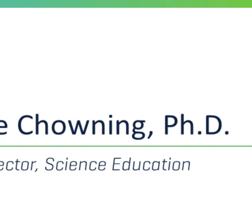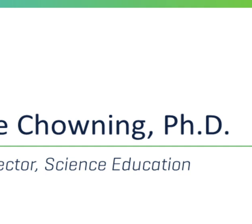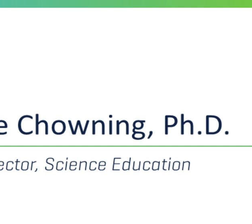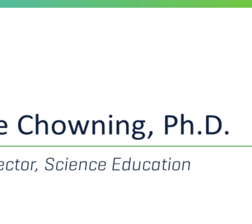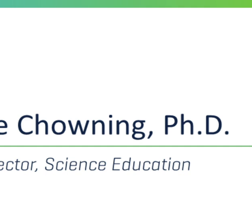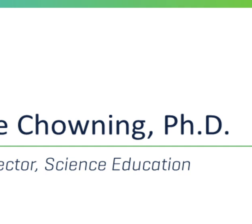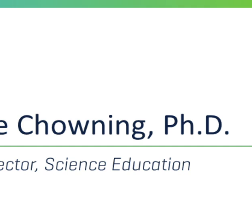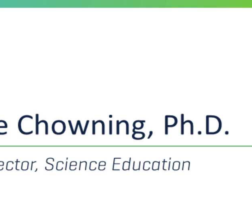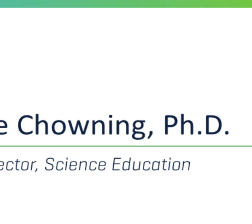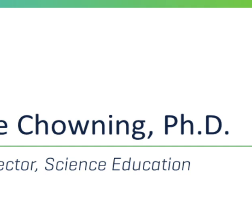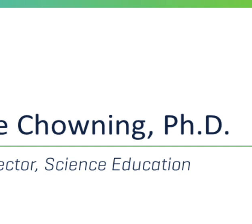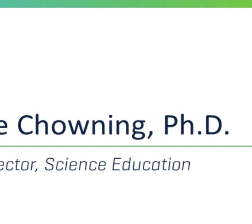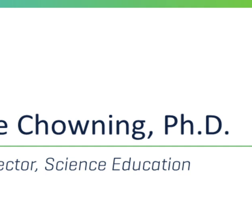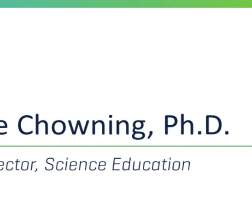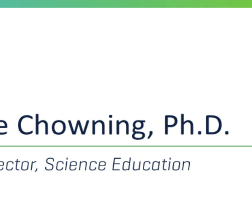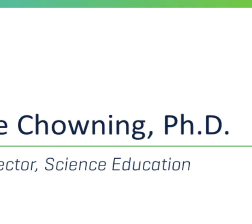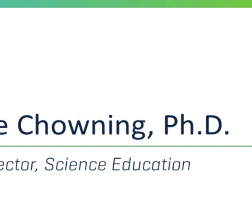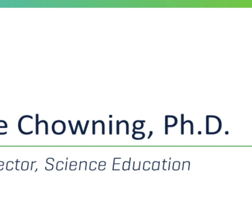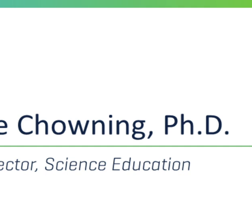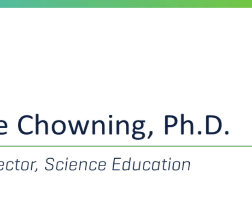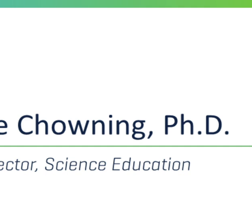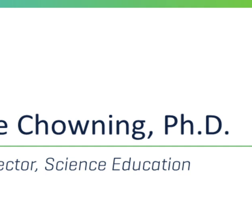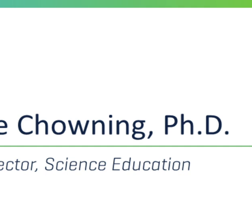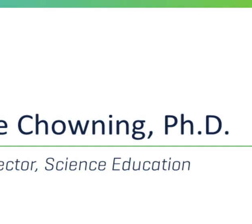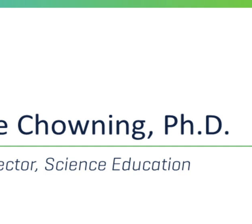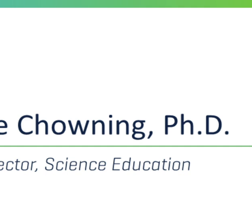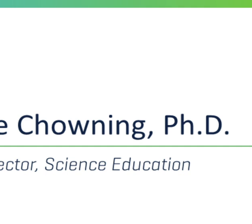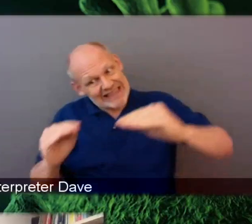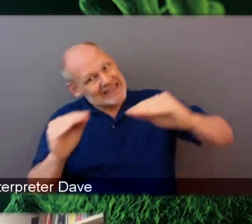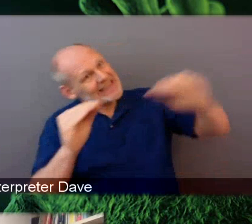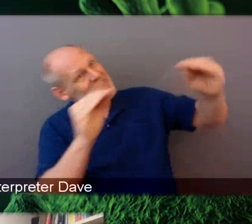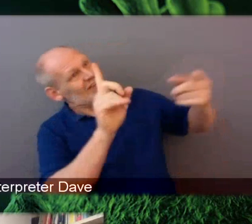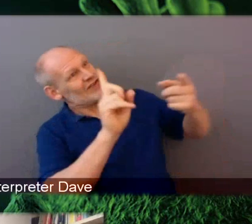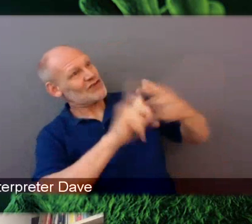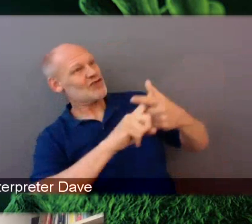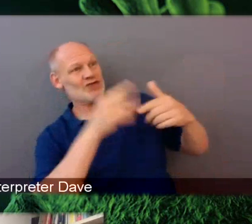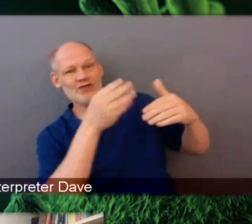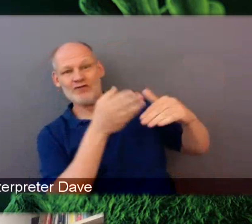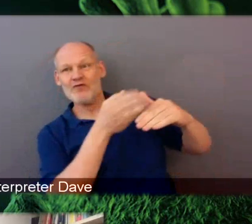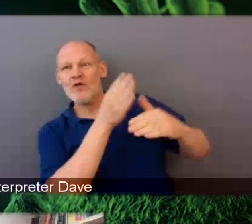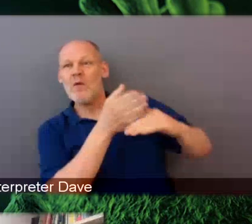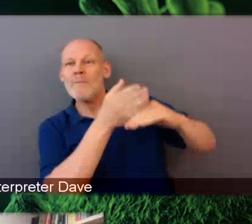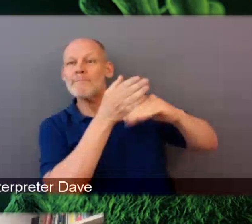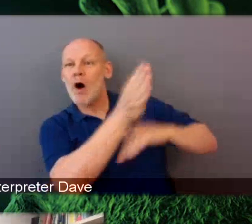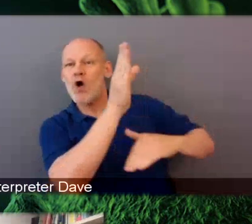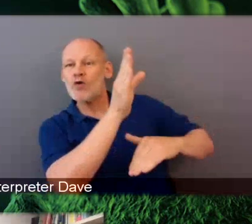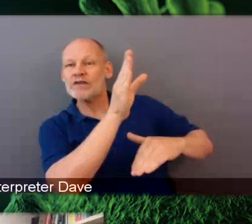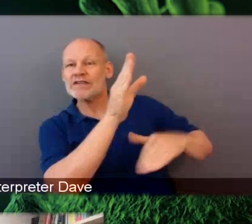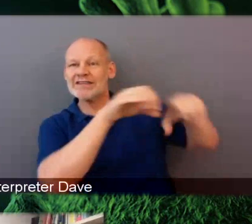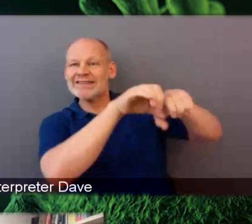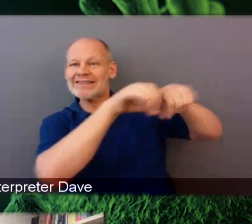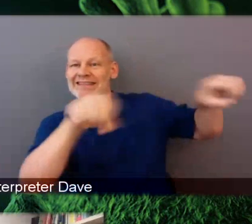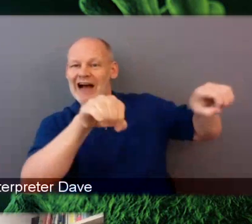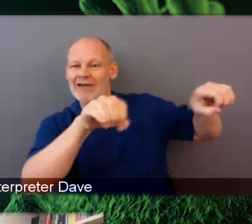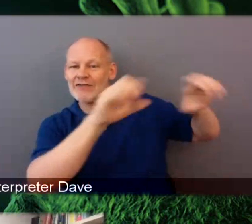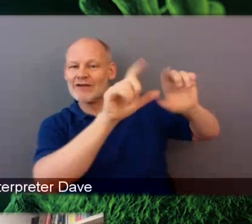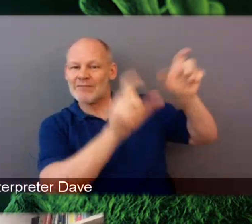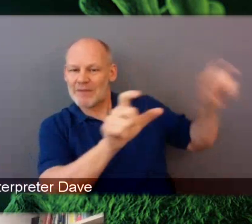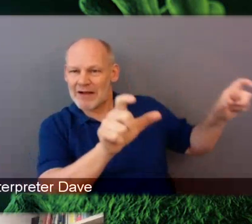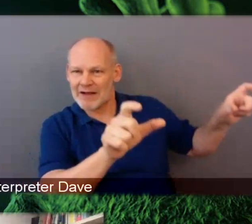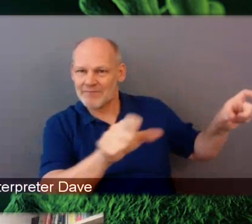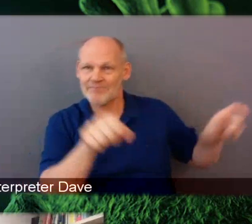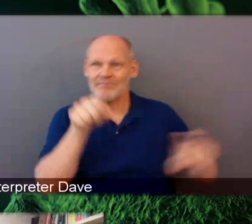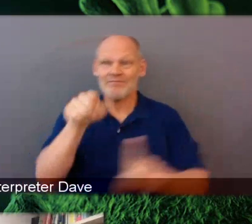postdoctoral fellows and faculty development. So our educational infrastructure is incredible, and Jean Chowning is